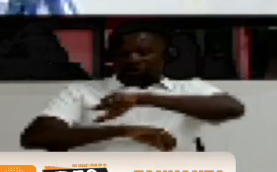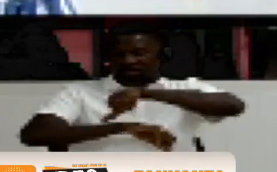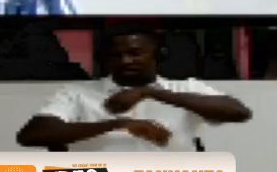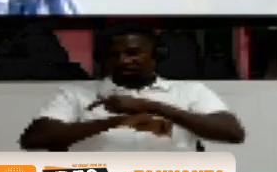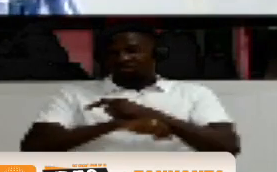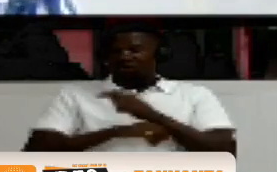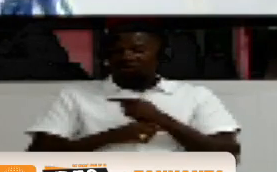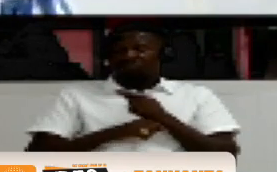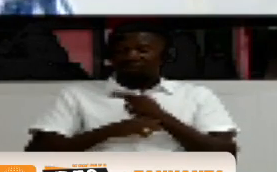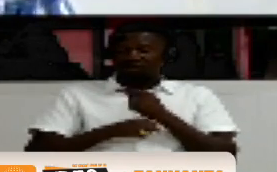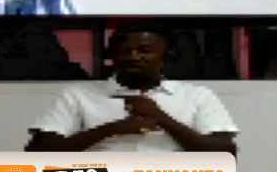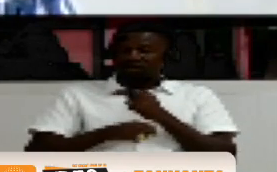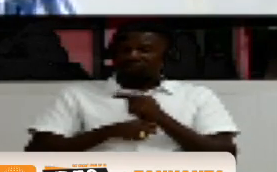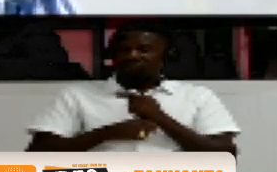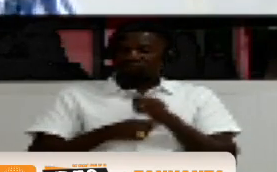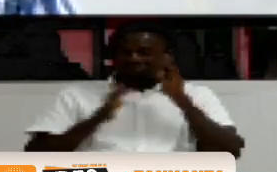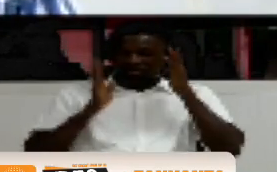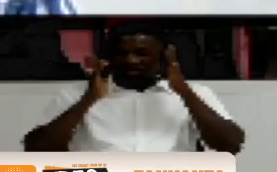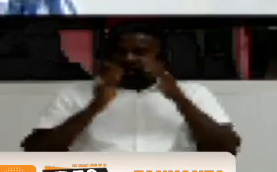to fix those problems.